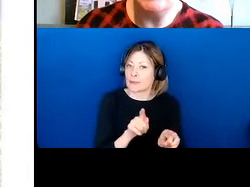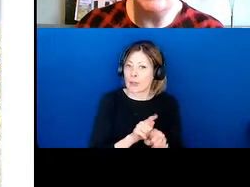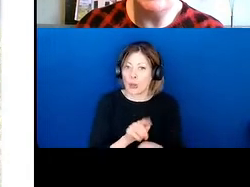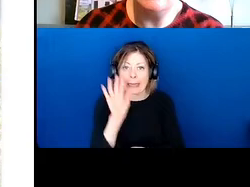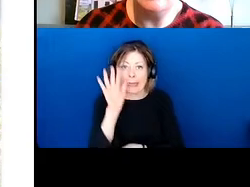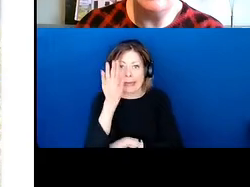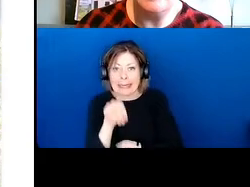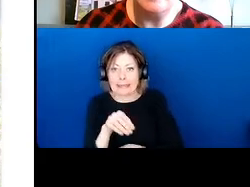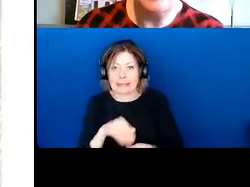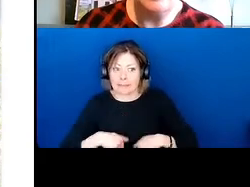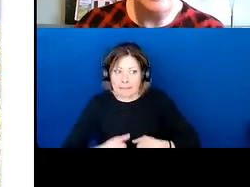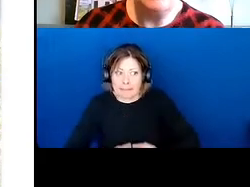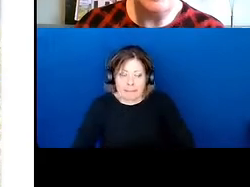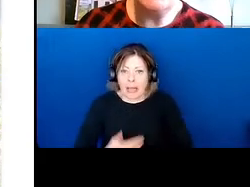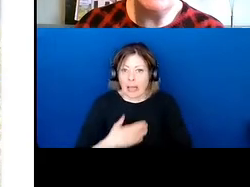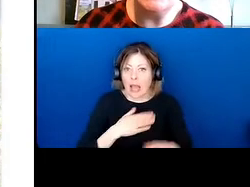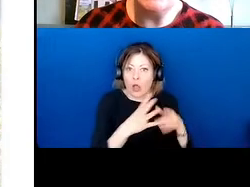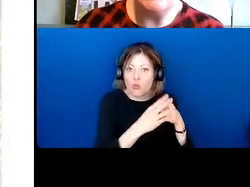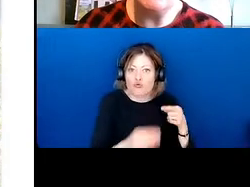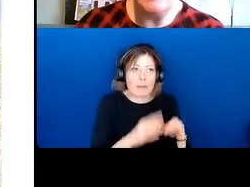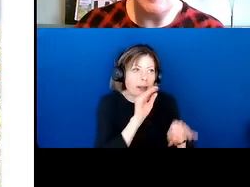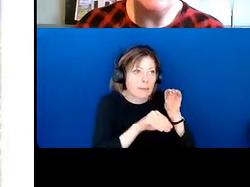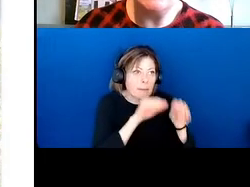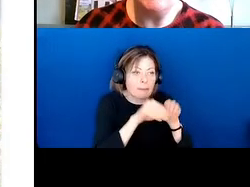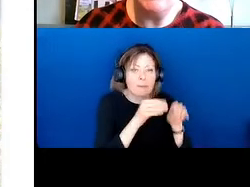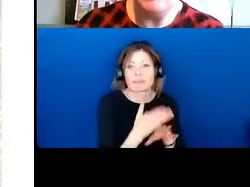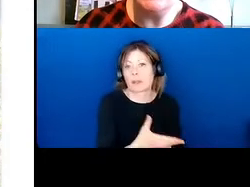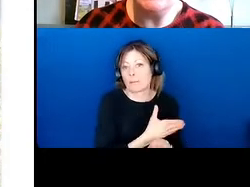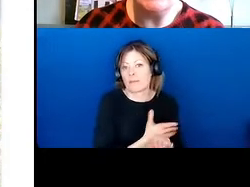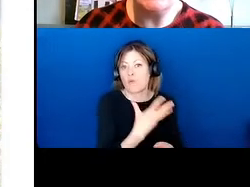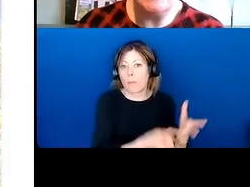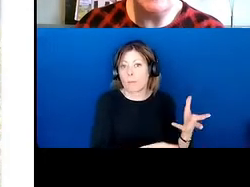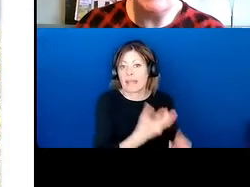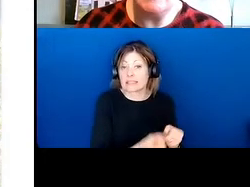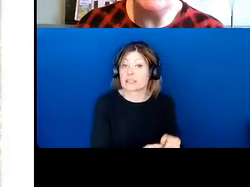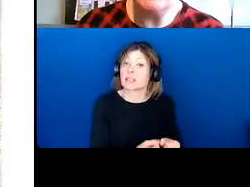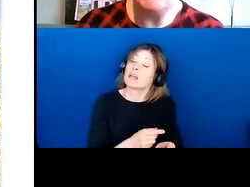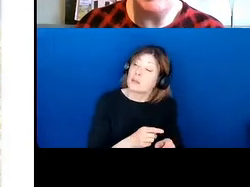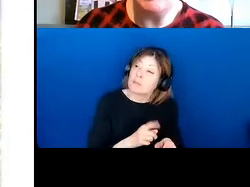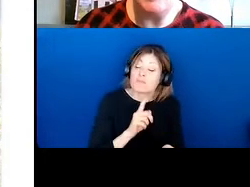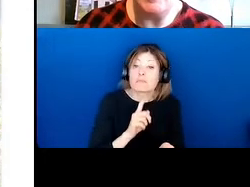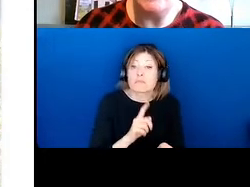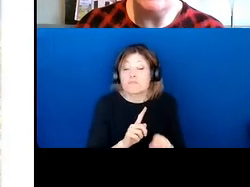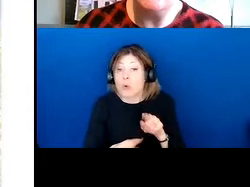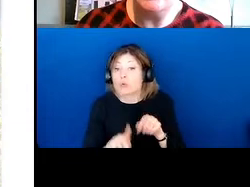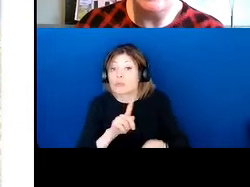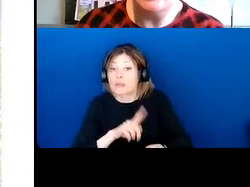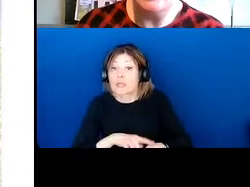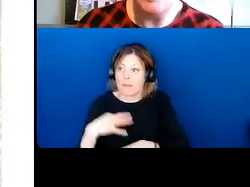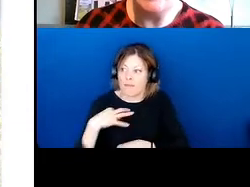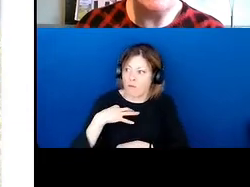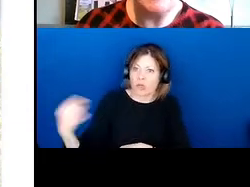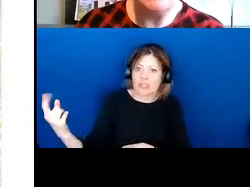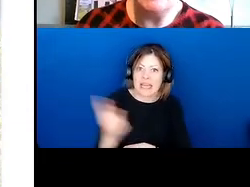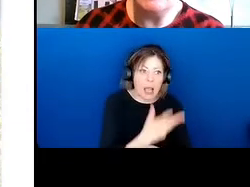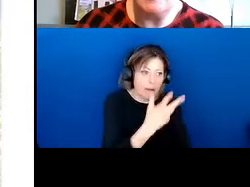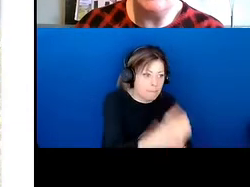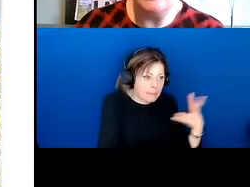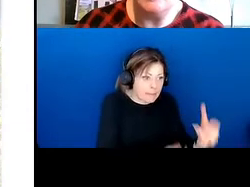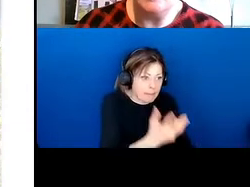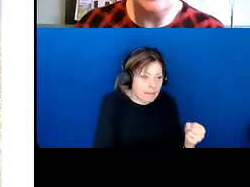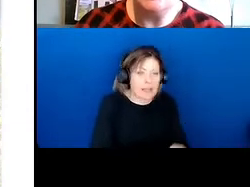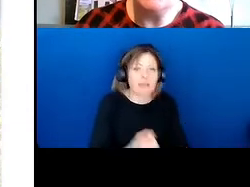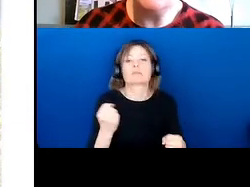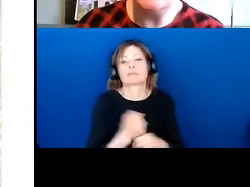picked. Most years, the grapes are harvested by volunteers and made into sparkling wine, white and